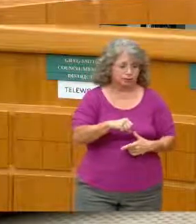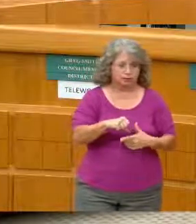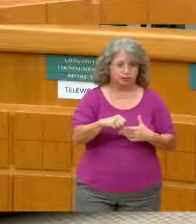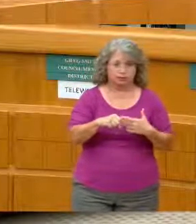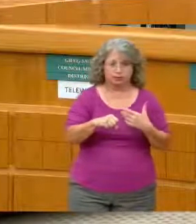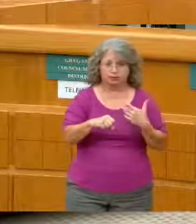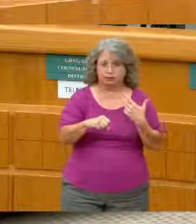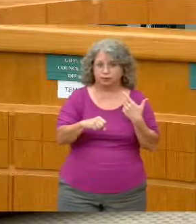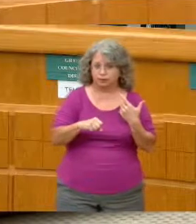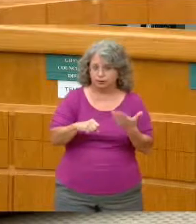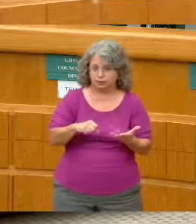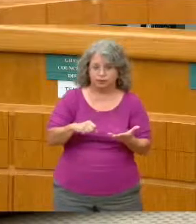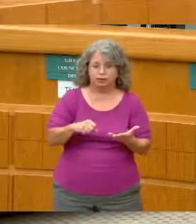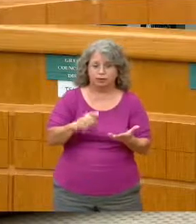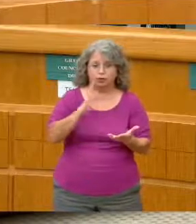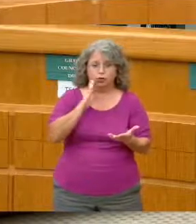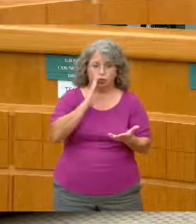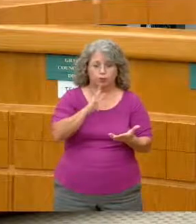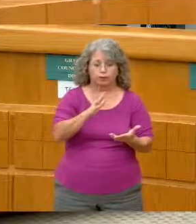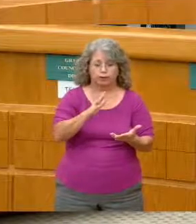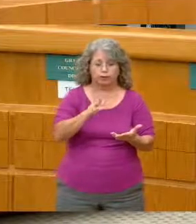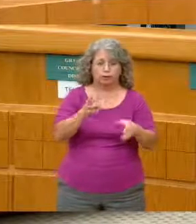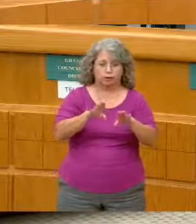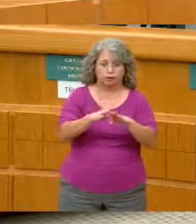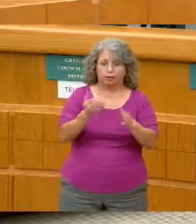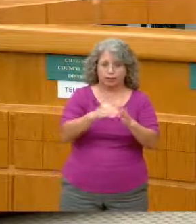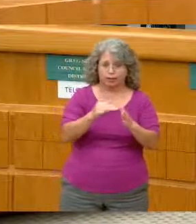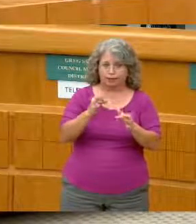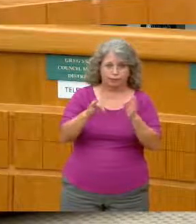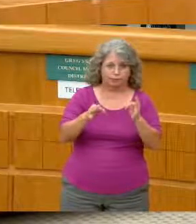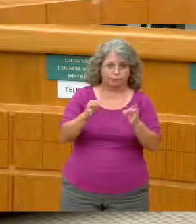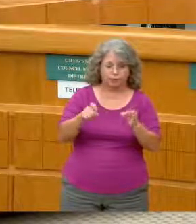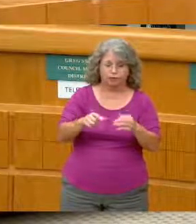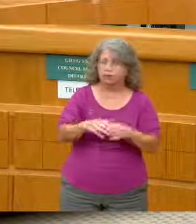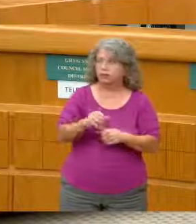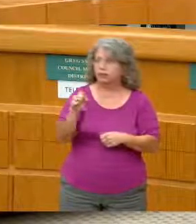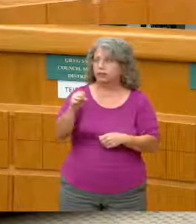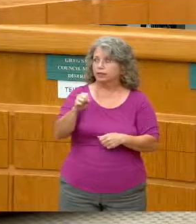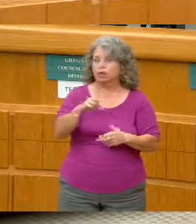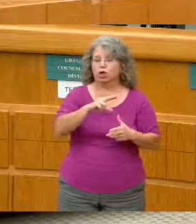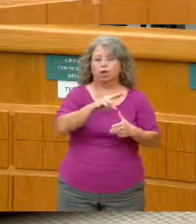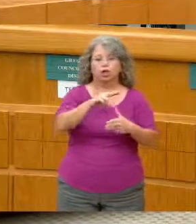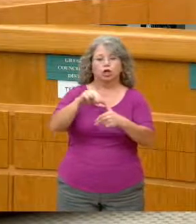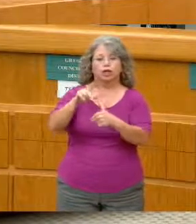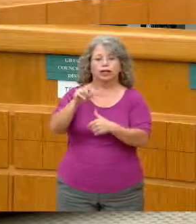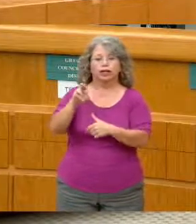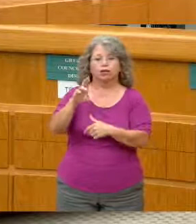clear the beach if need be for safety, We will, regardless right. of any orders, right? Right. The hurricane,